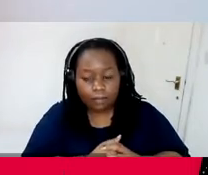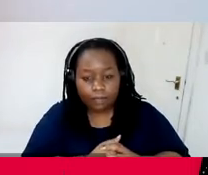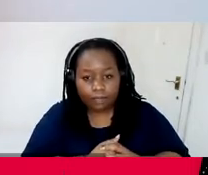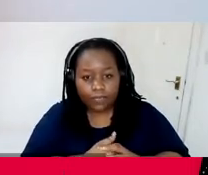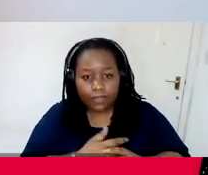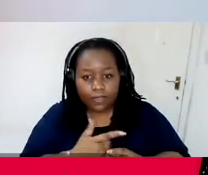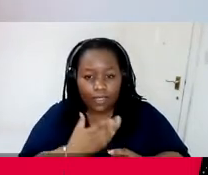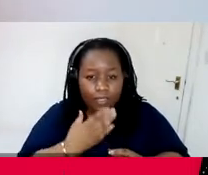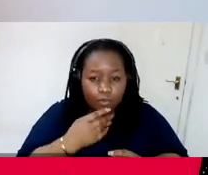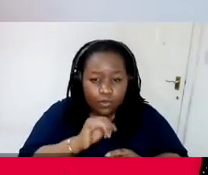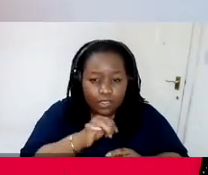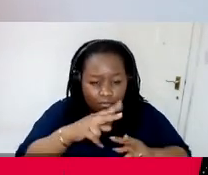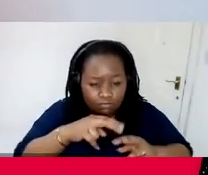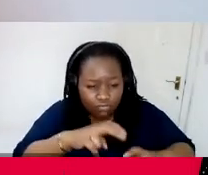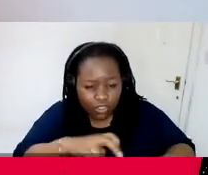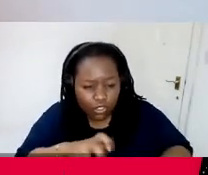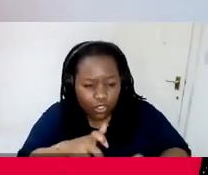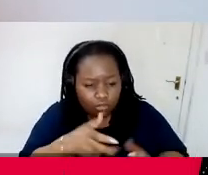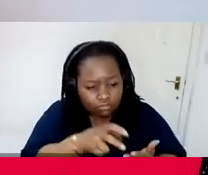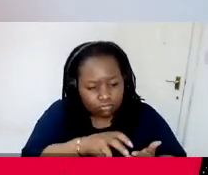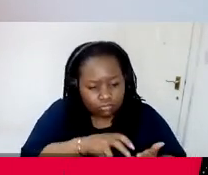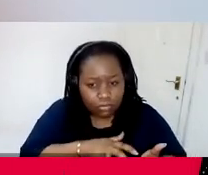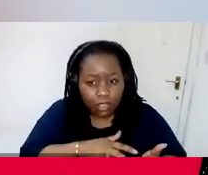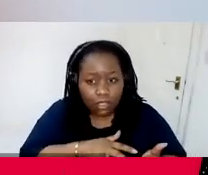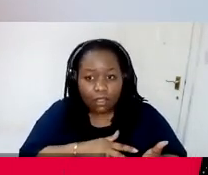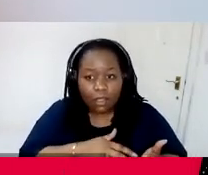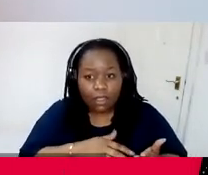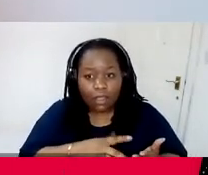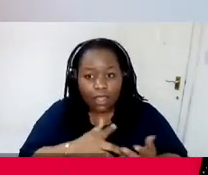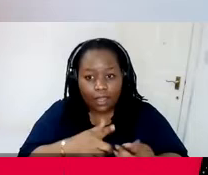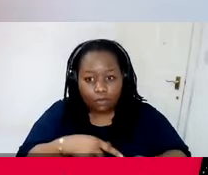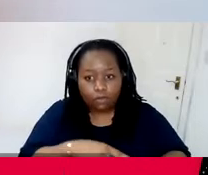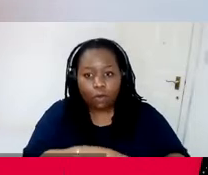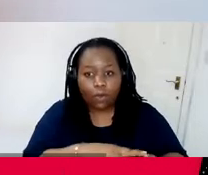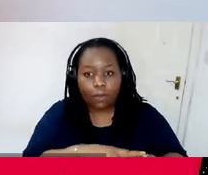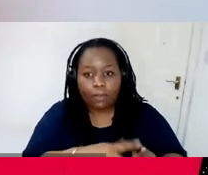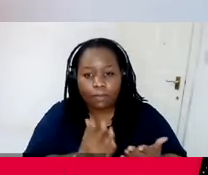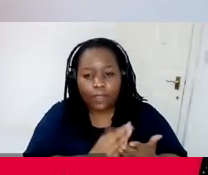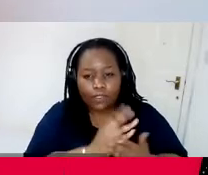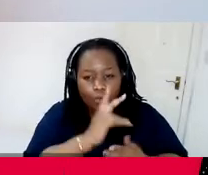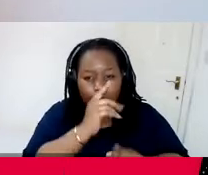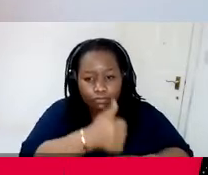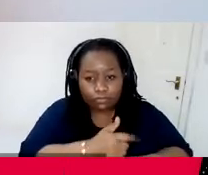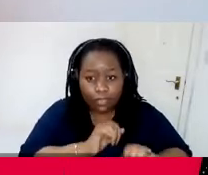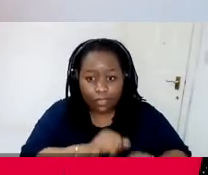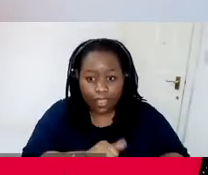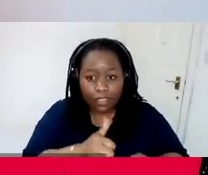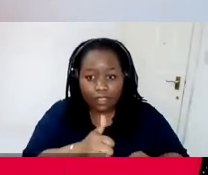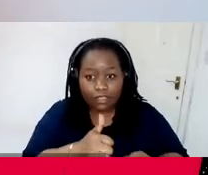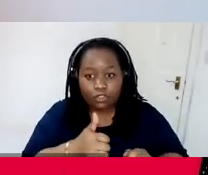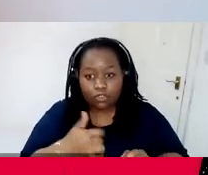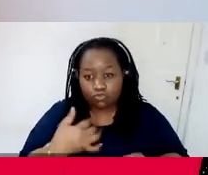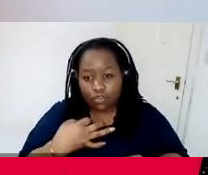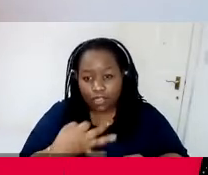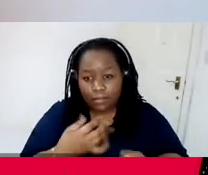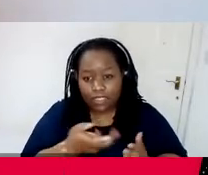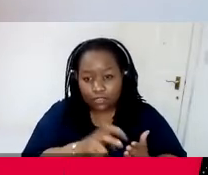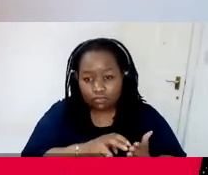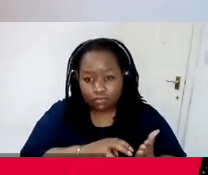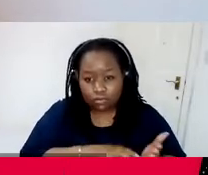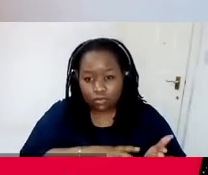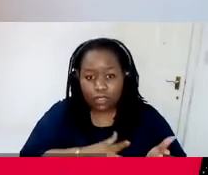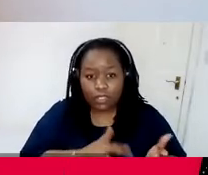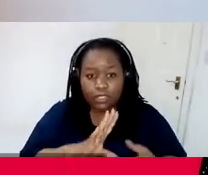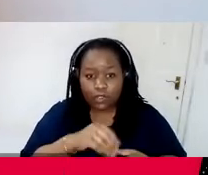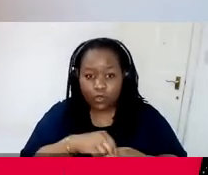their findings and endorsing their recommendations, including the ones related to the responsibility of third states